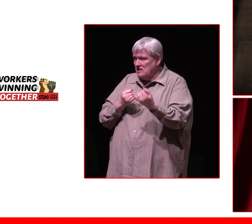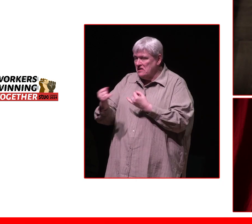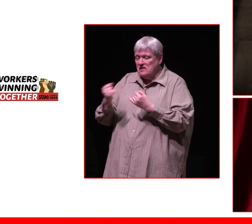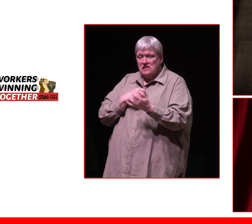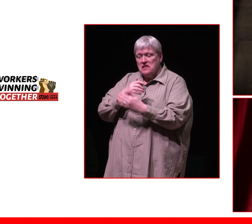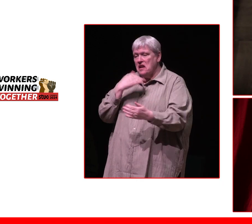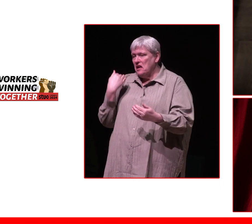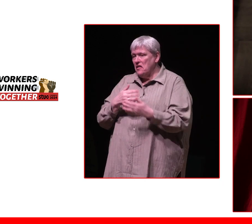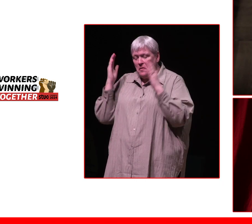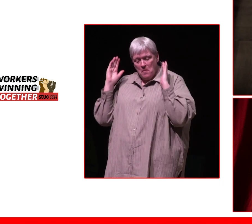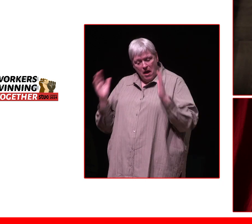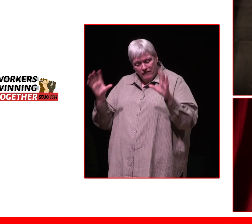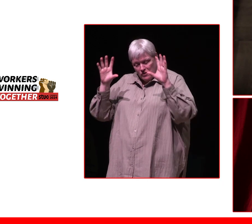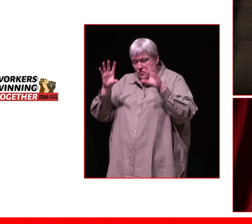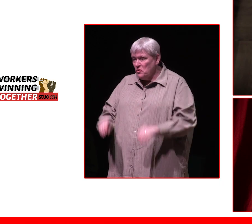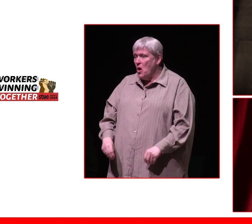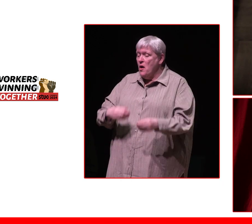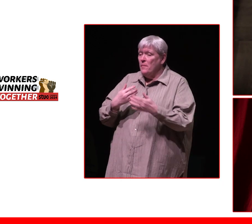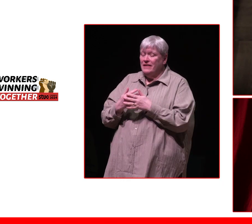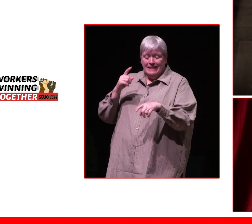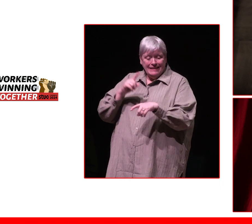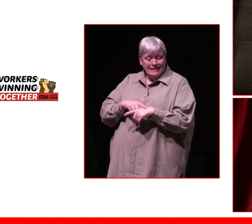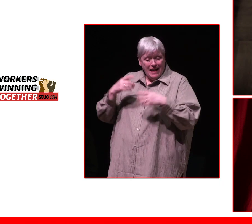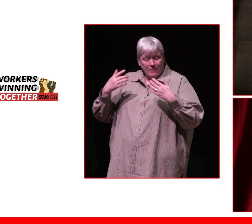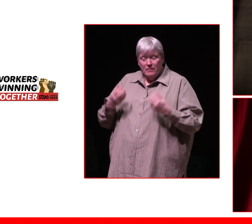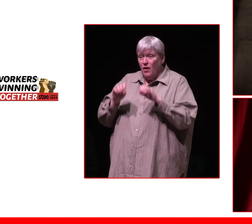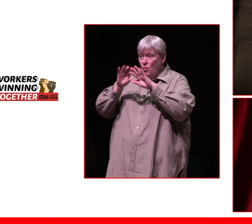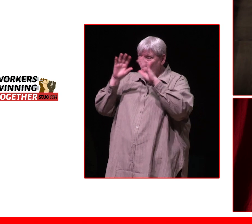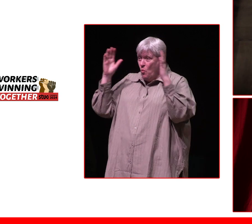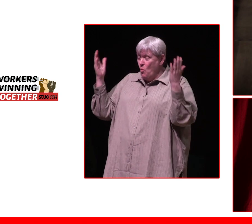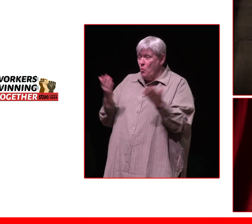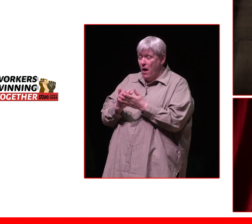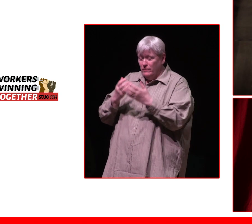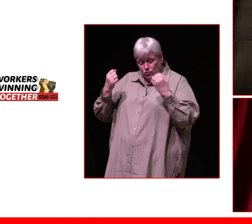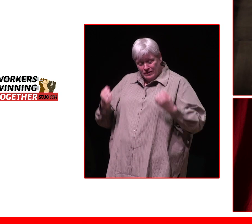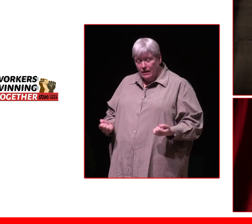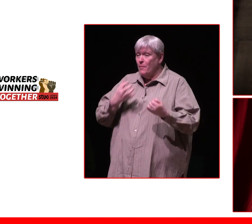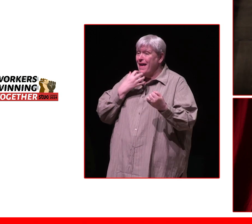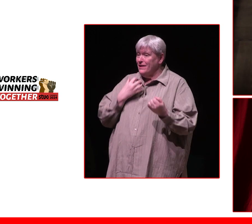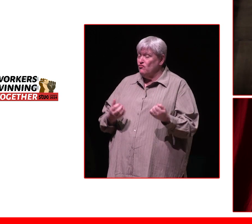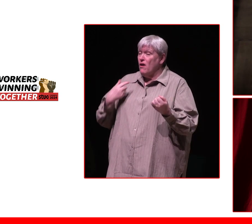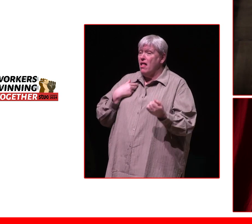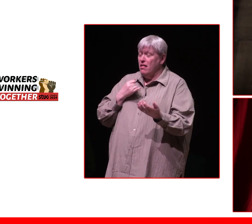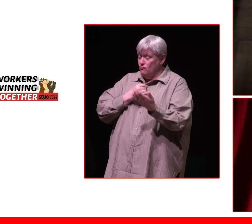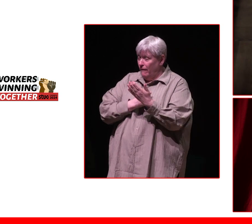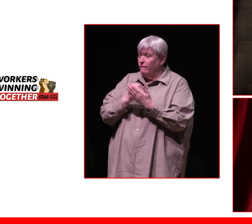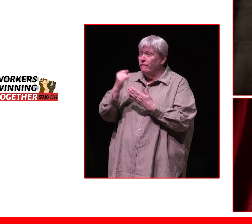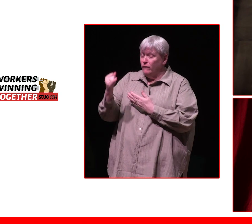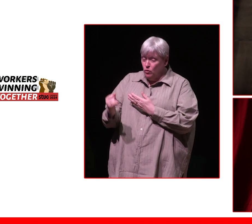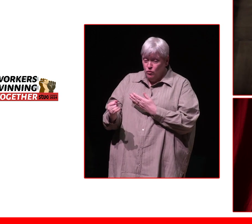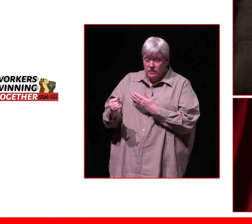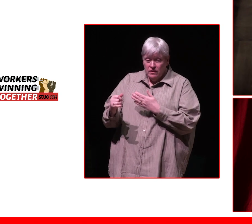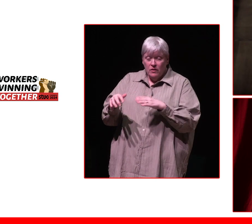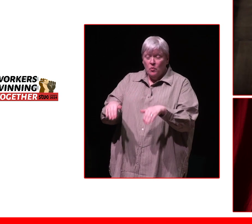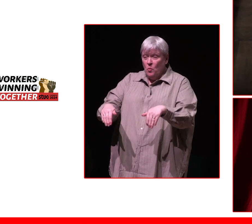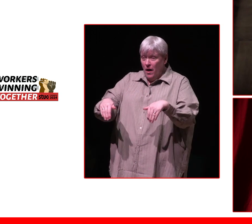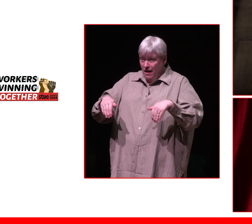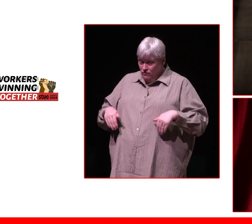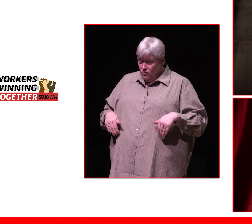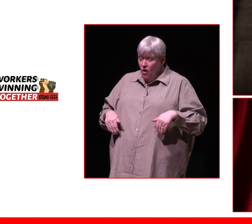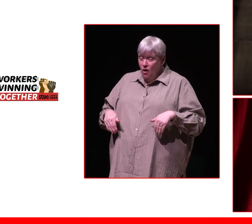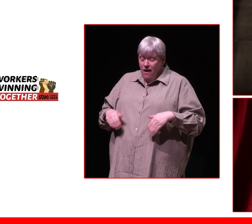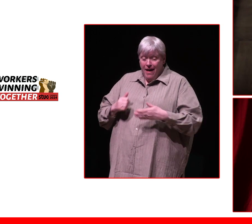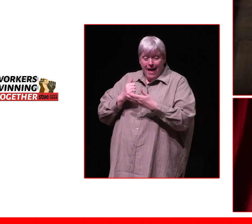genocide must stop. It's about time to the whole world to stand up to Israel and withdraw back of